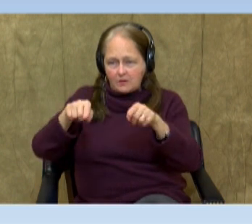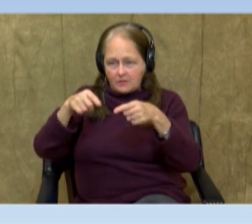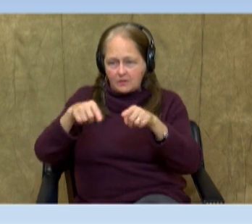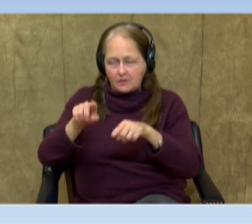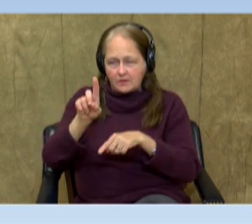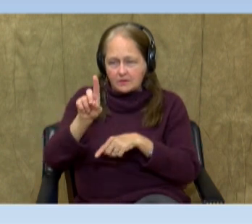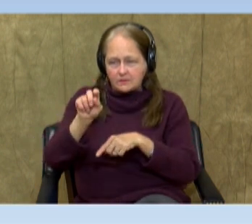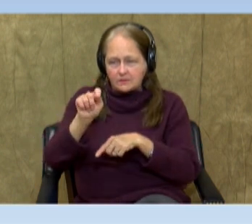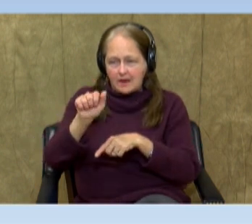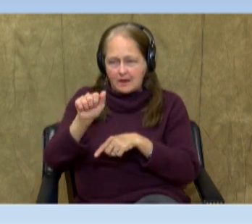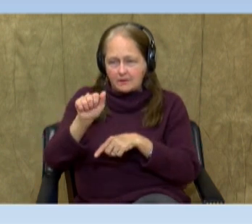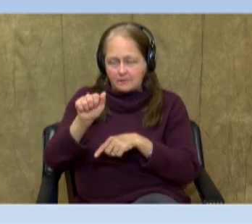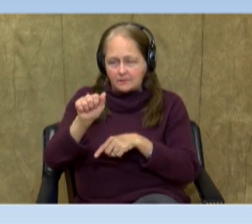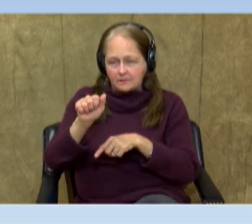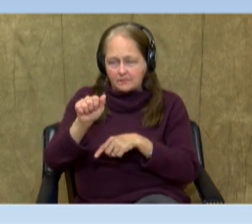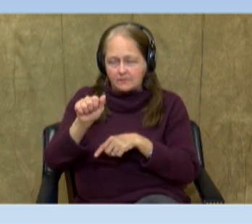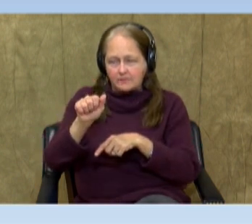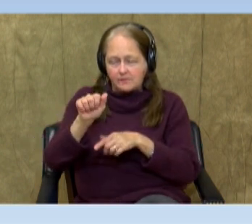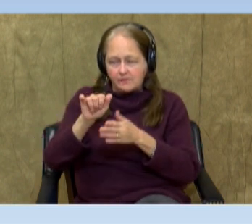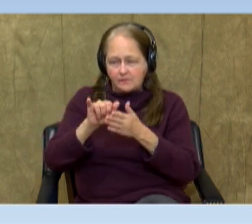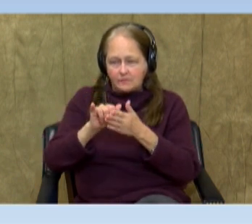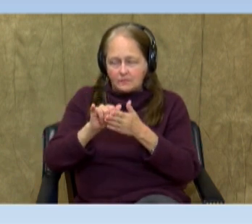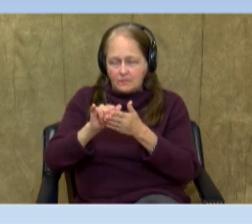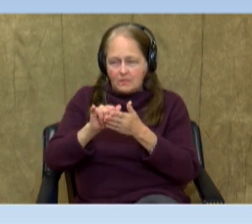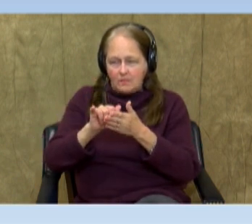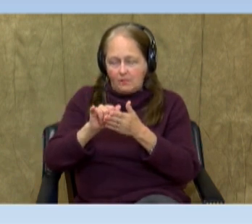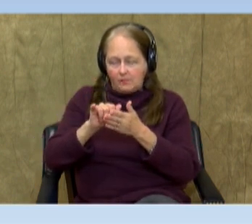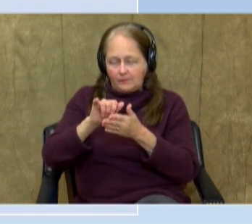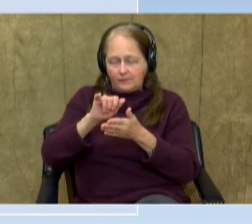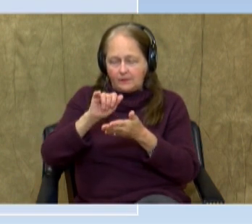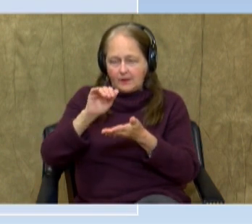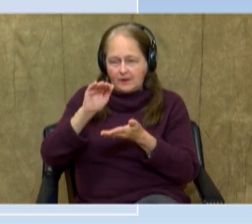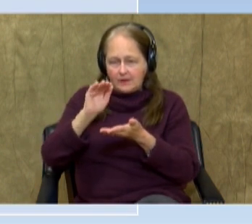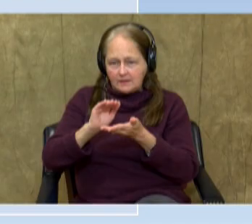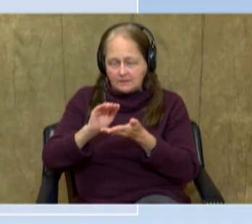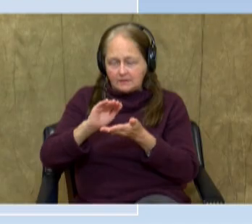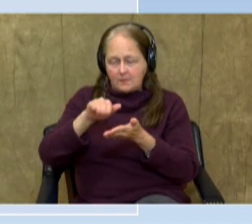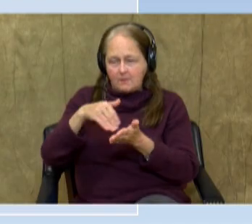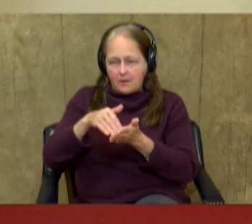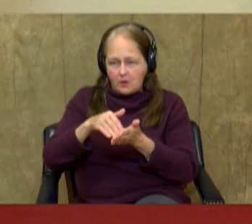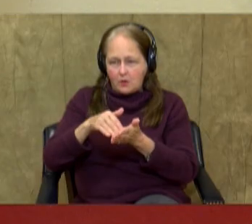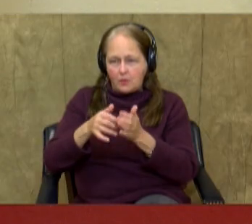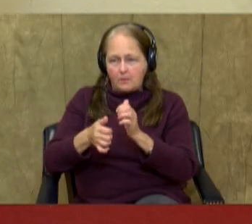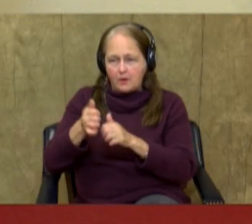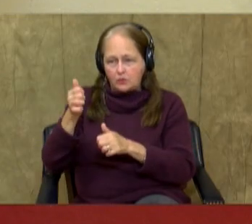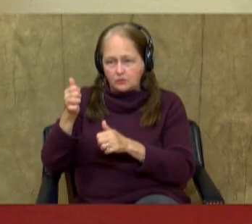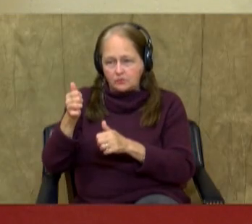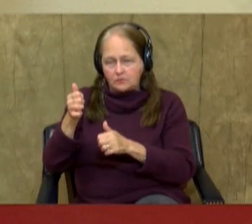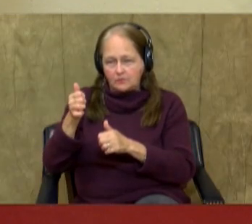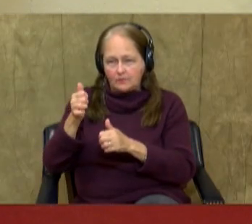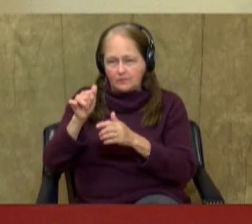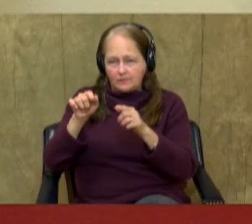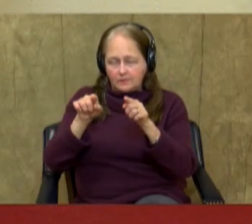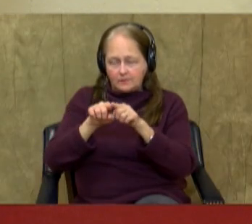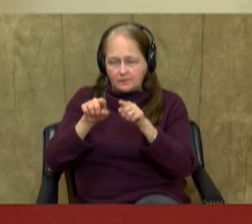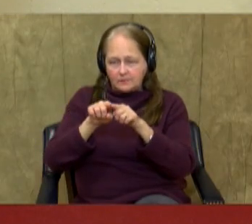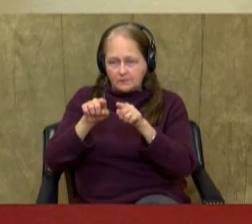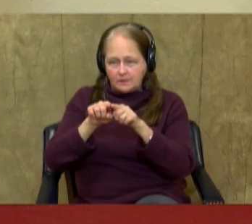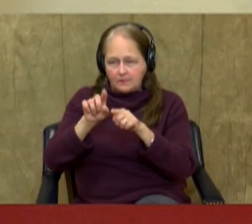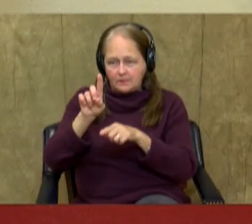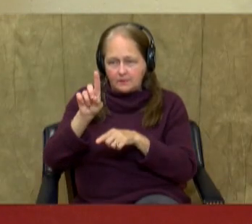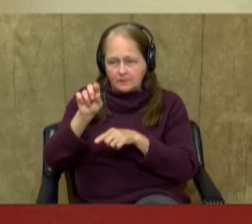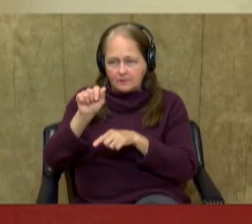data set, finding out the least, the middle, the most. Okay, this is the same